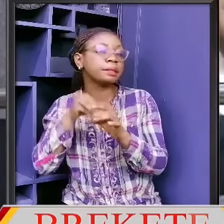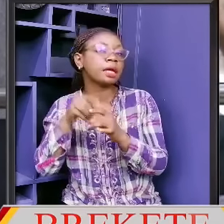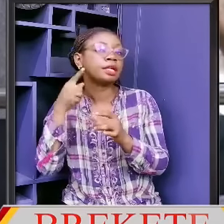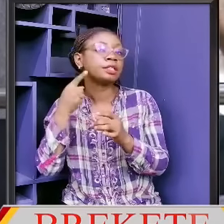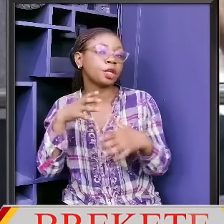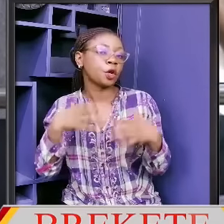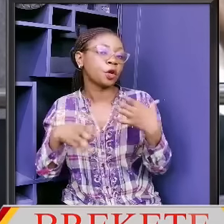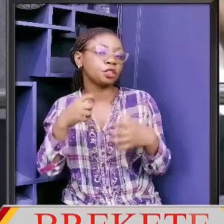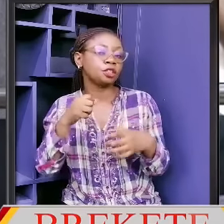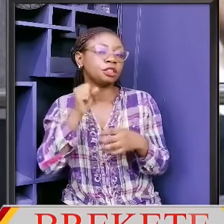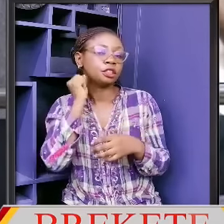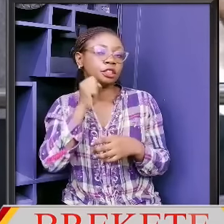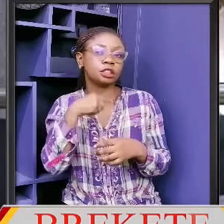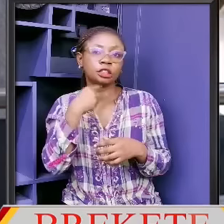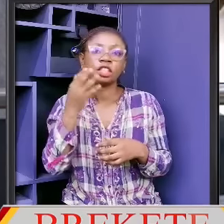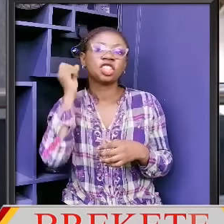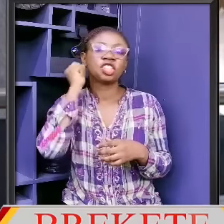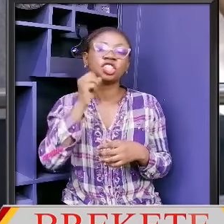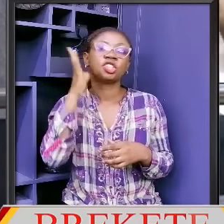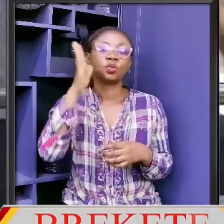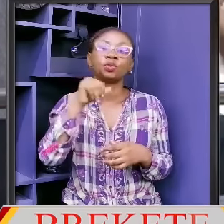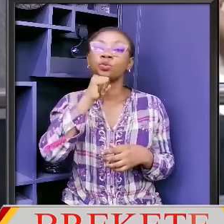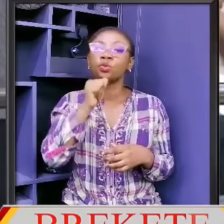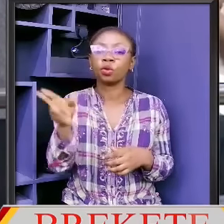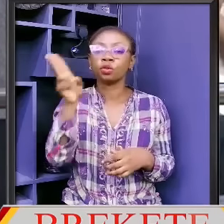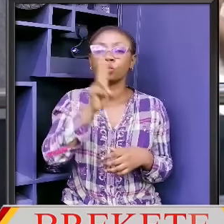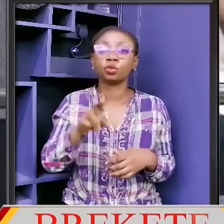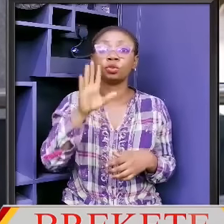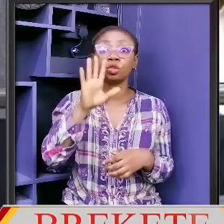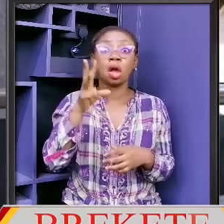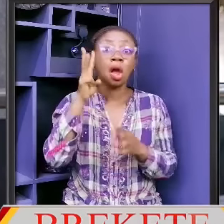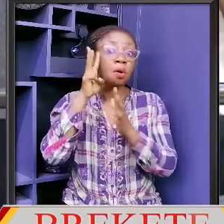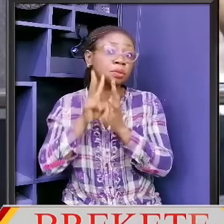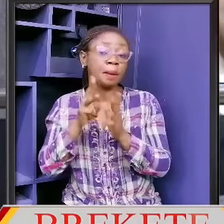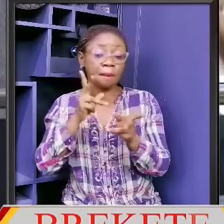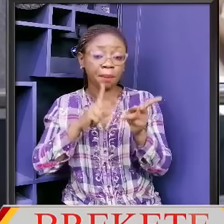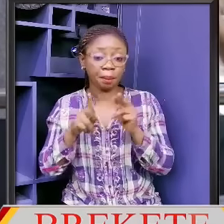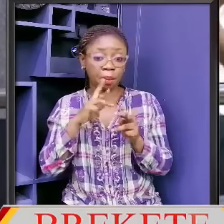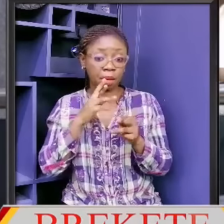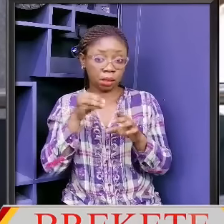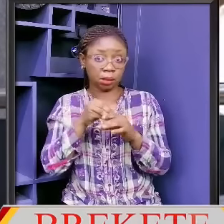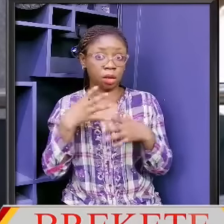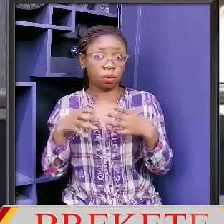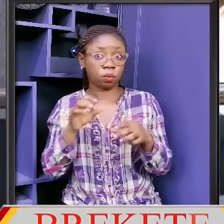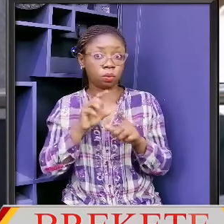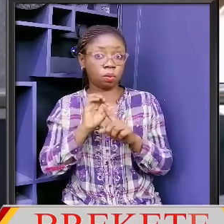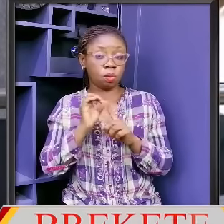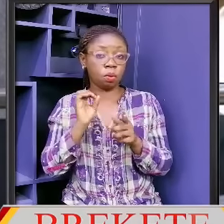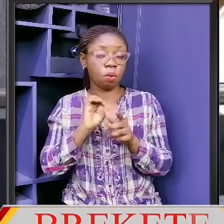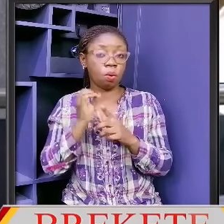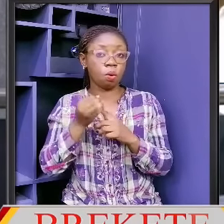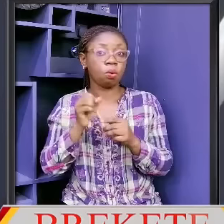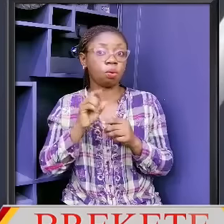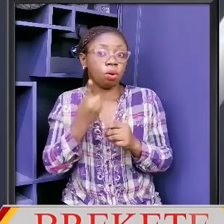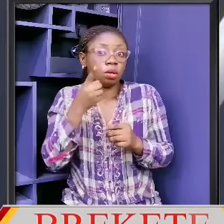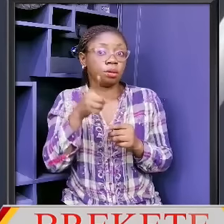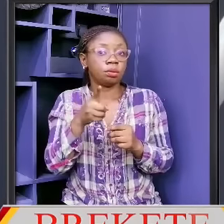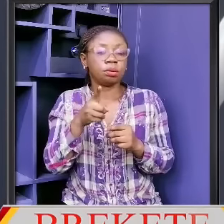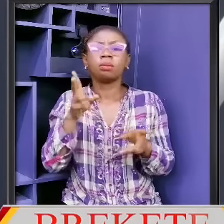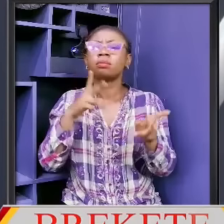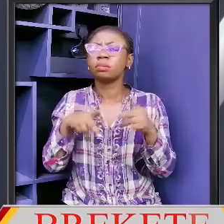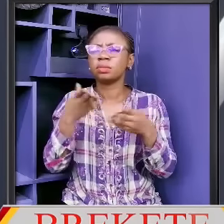She talk say she no go use your witness. Yes, sir. People dey for the court have been only two of una. No, people dey. Even the